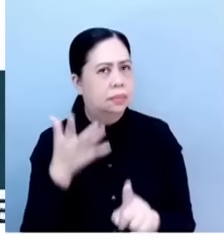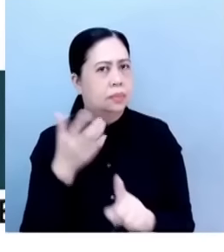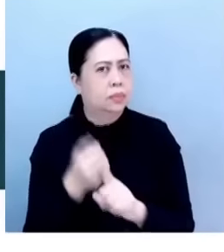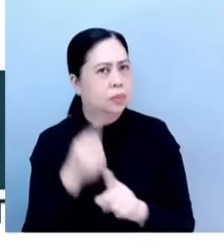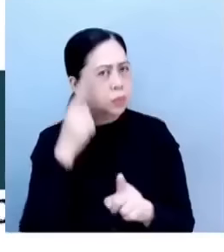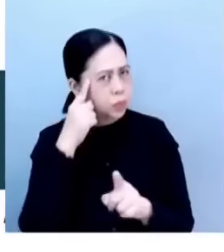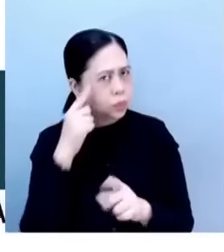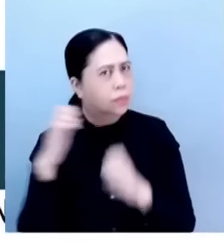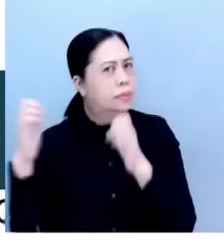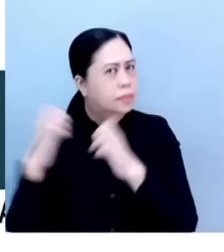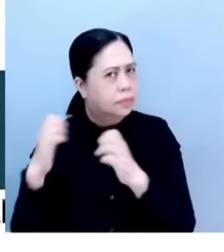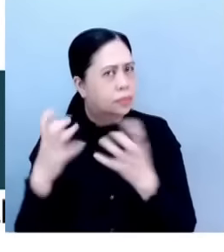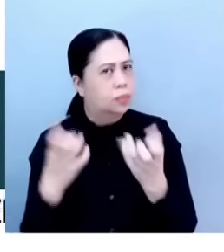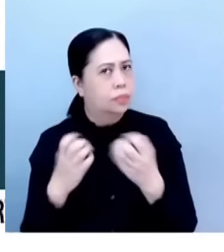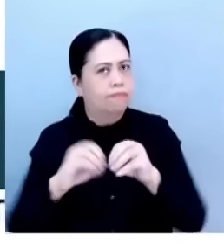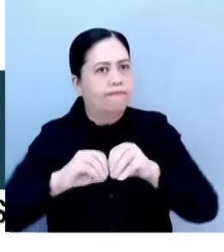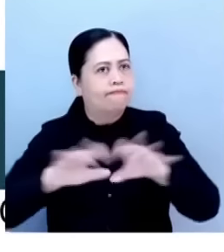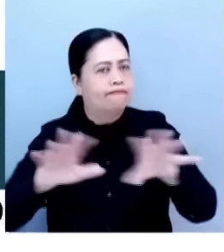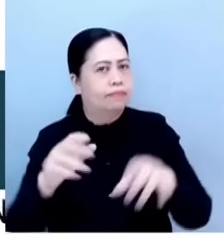want this ad to have?